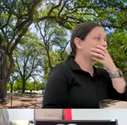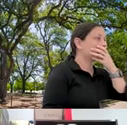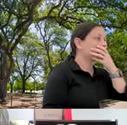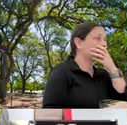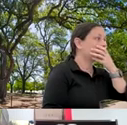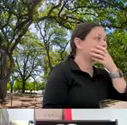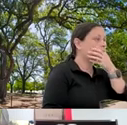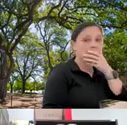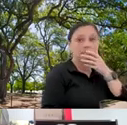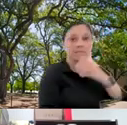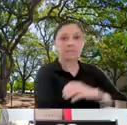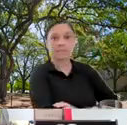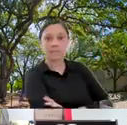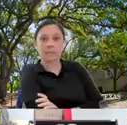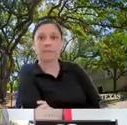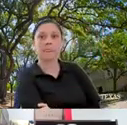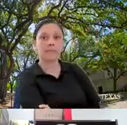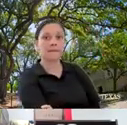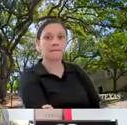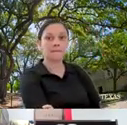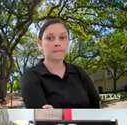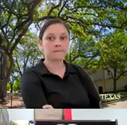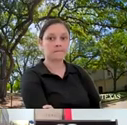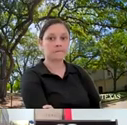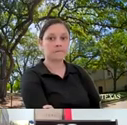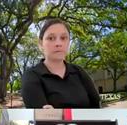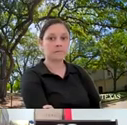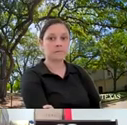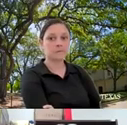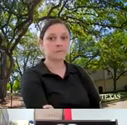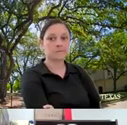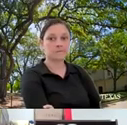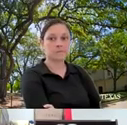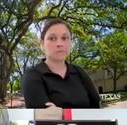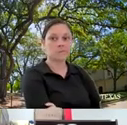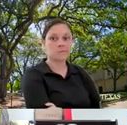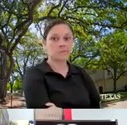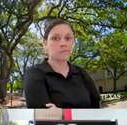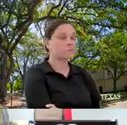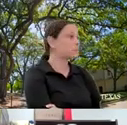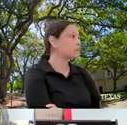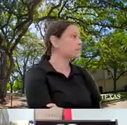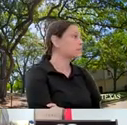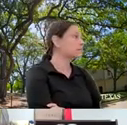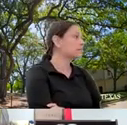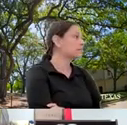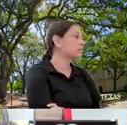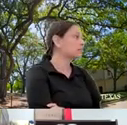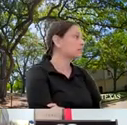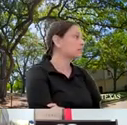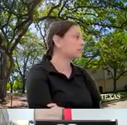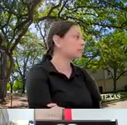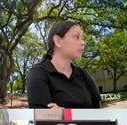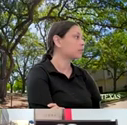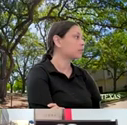And we're not typical, but the proprietary centers and their staff